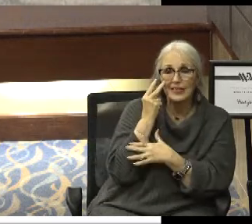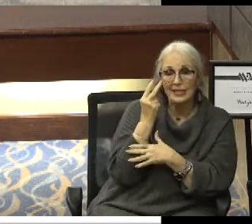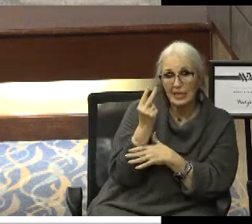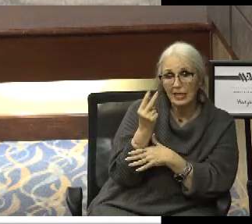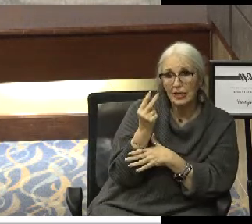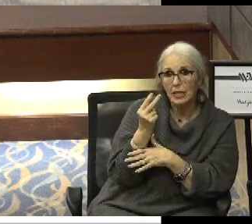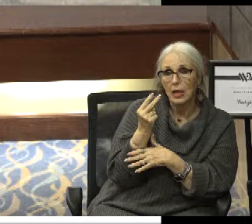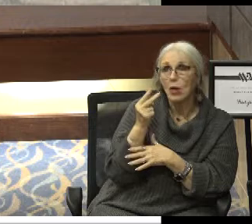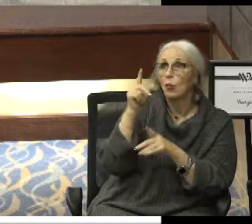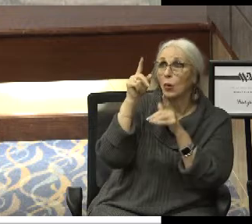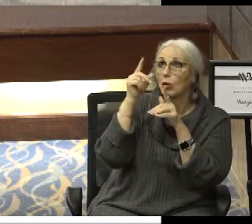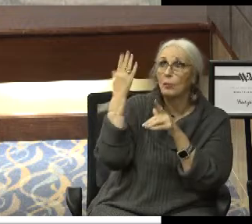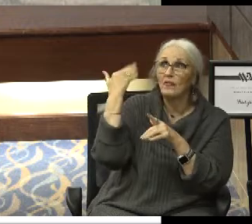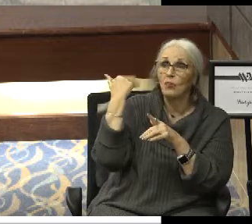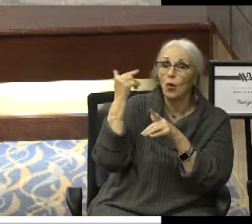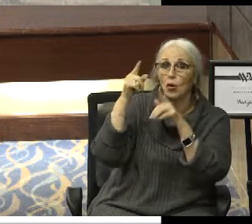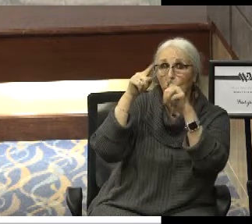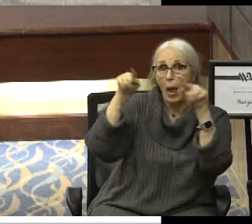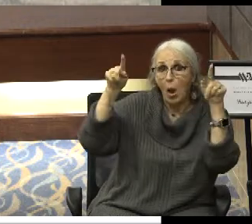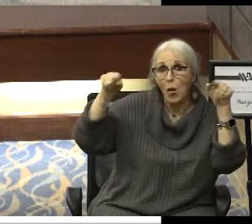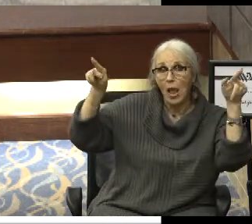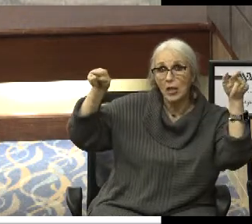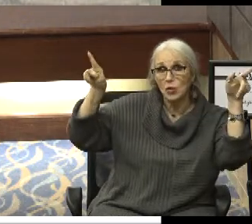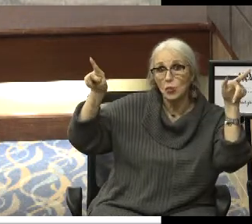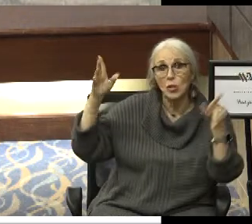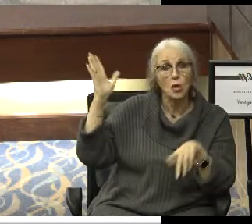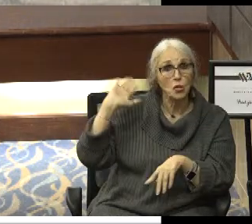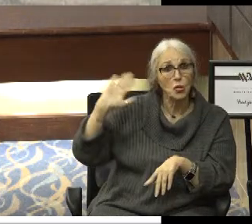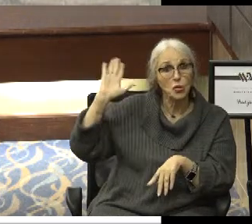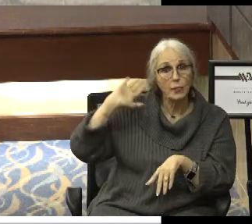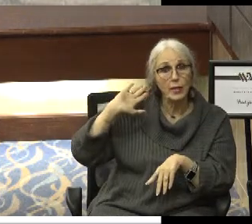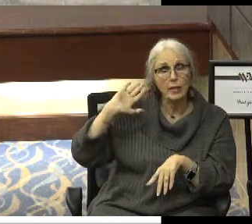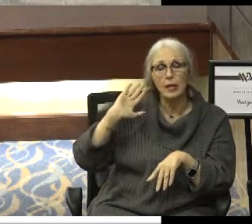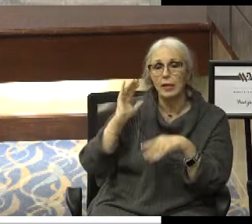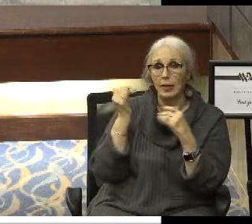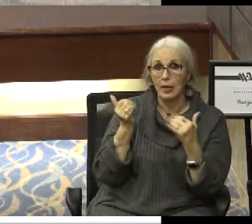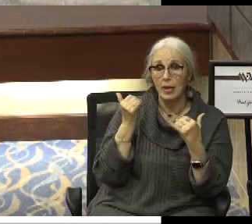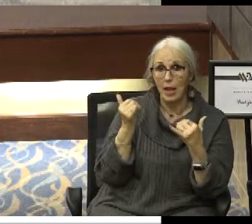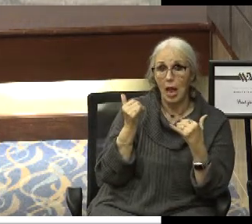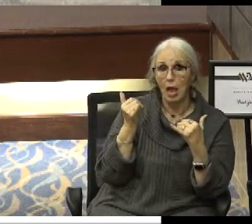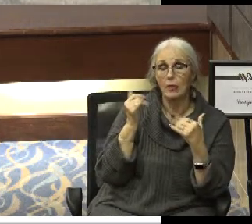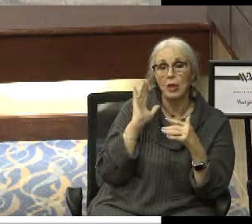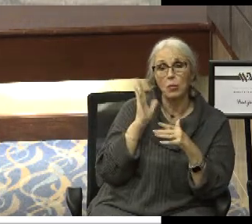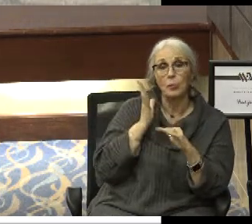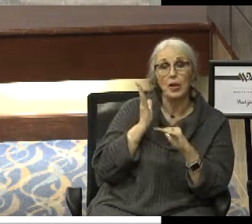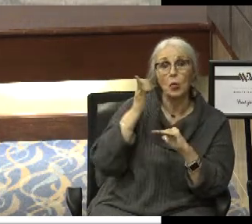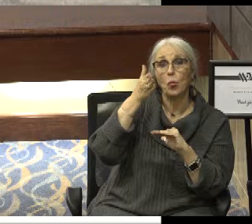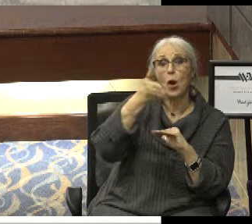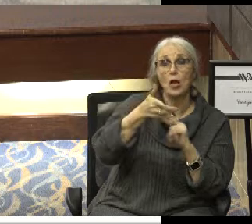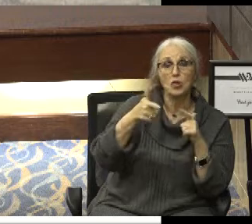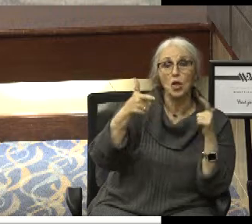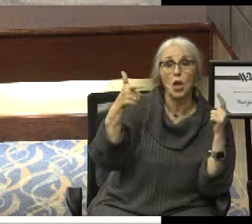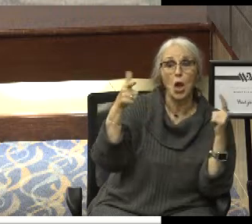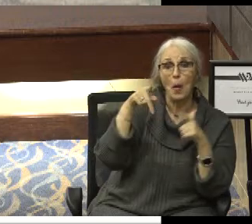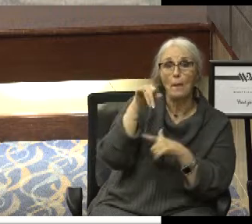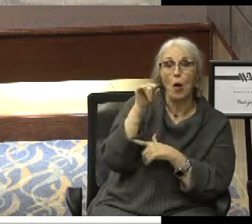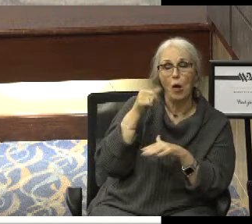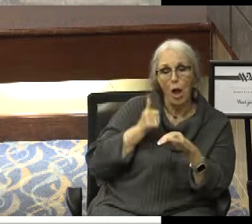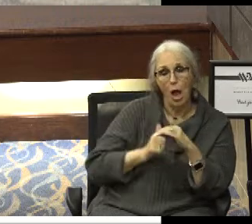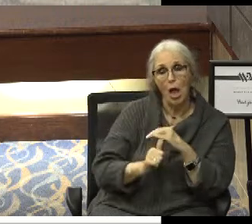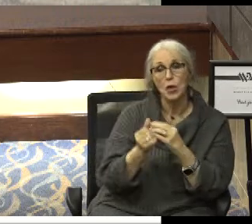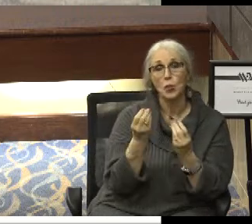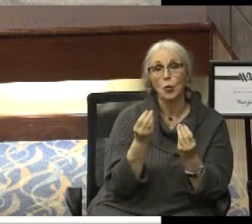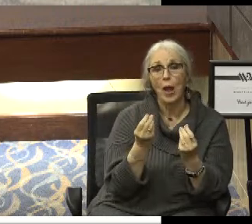power lines used to be, those power lines are going to be running across to that large pole and then underground. All